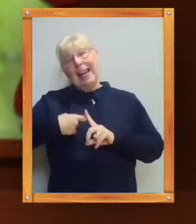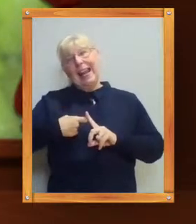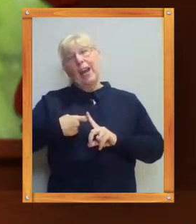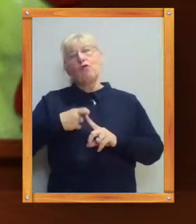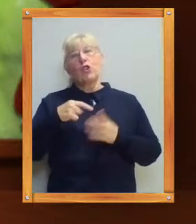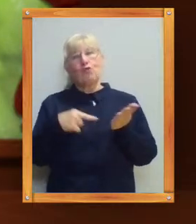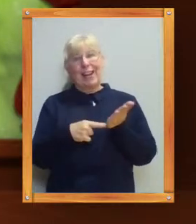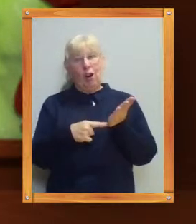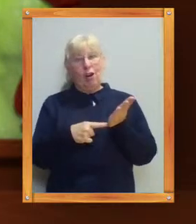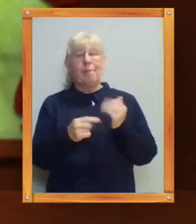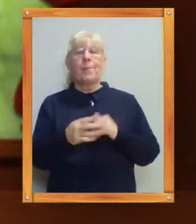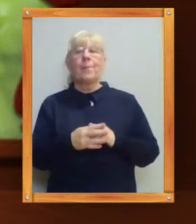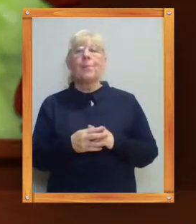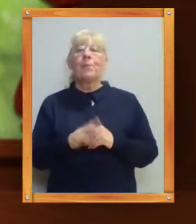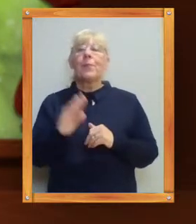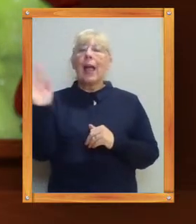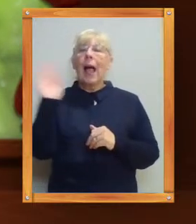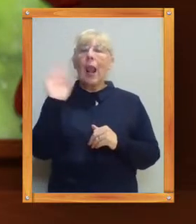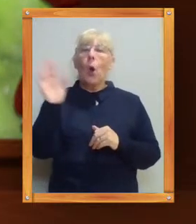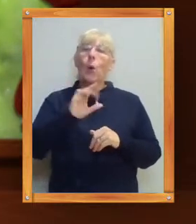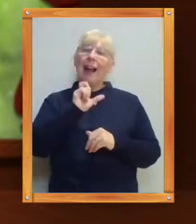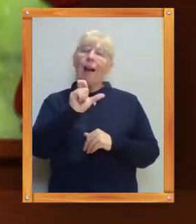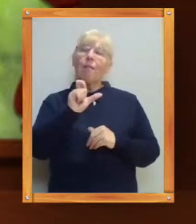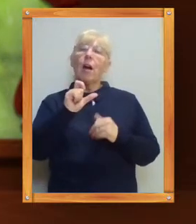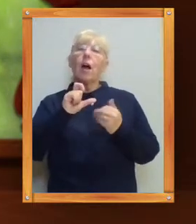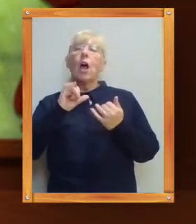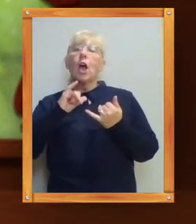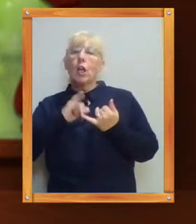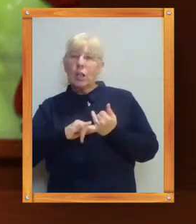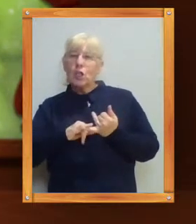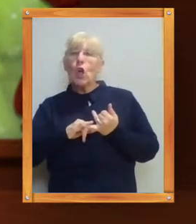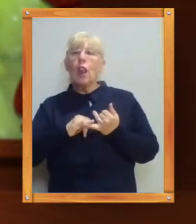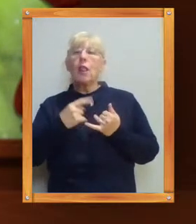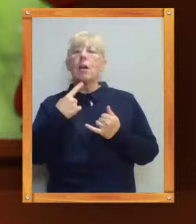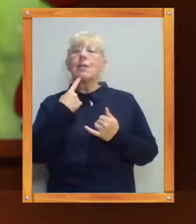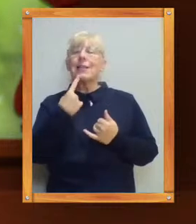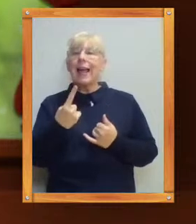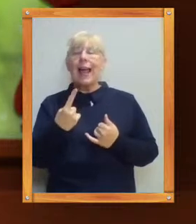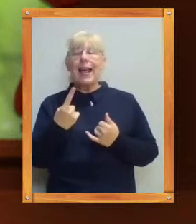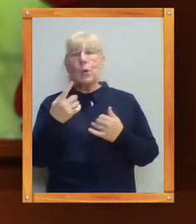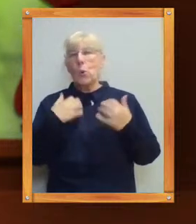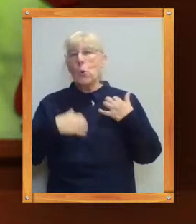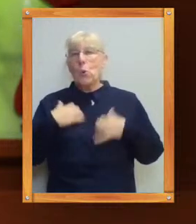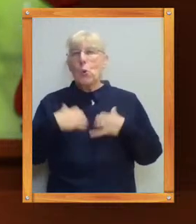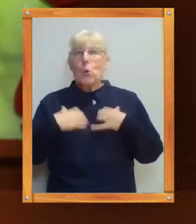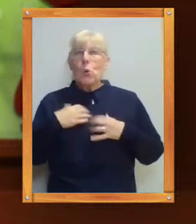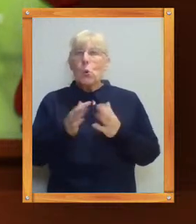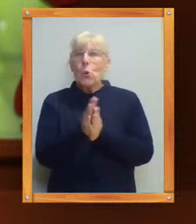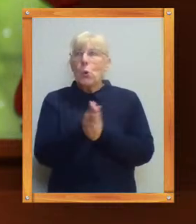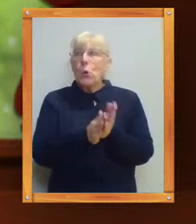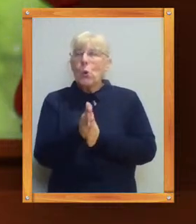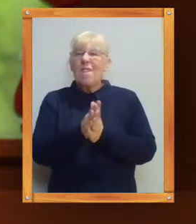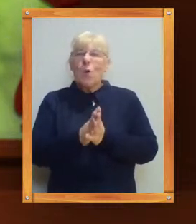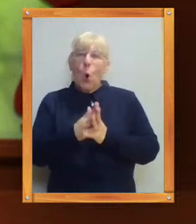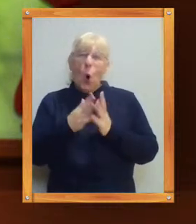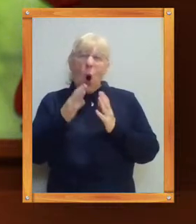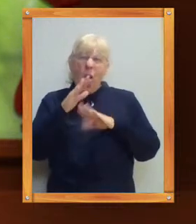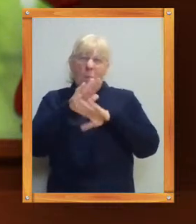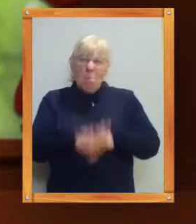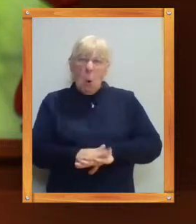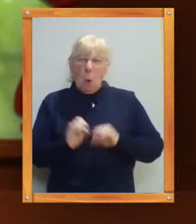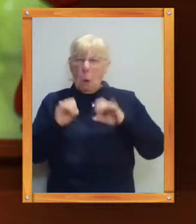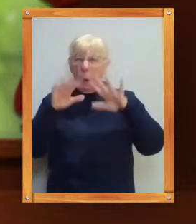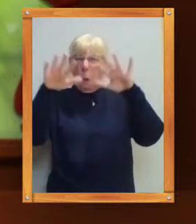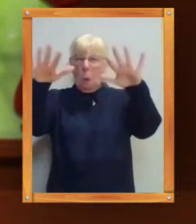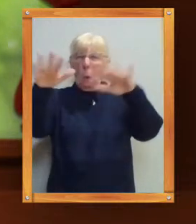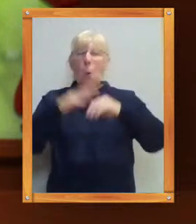Cara and Conleth Scullion in Randalstown, who can't wait to see the big lights going on tonight, from Megan and Emma Foster.